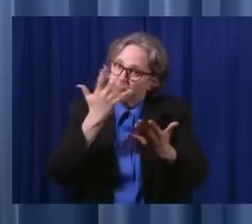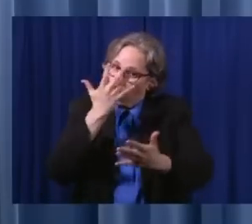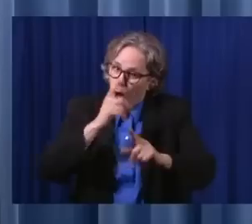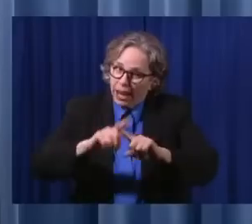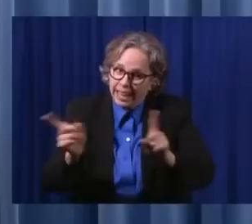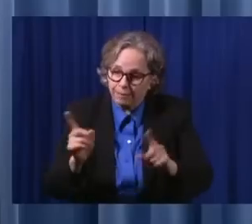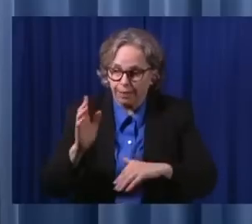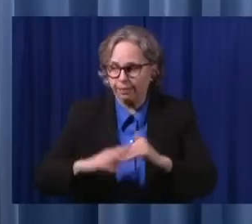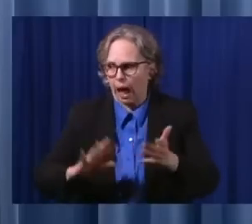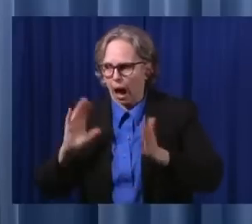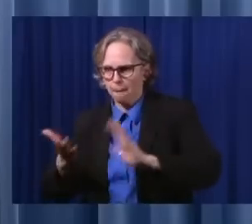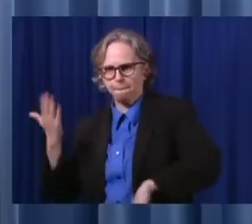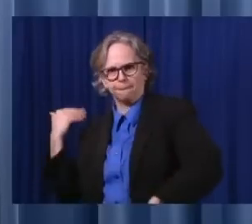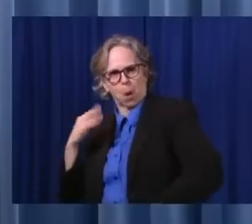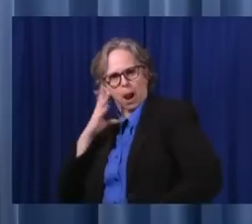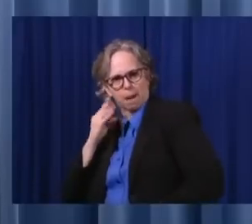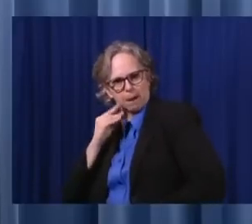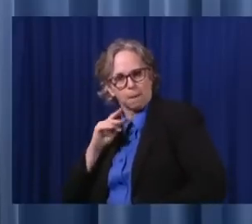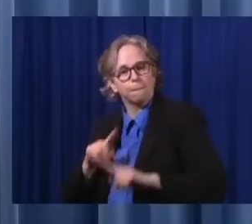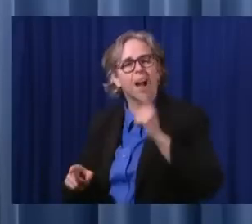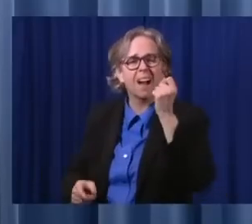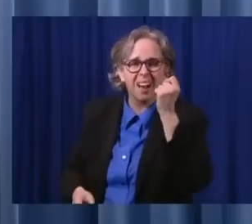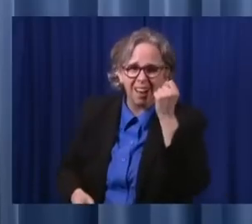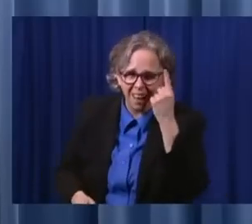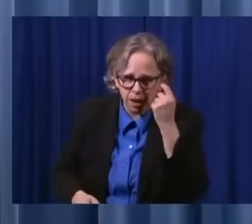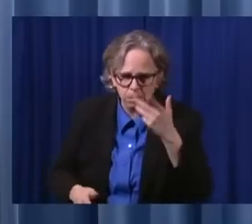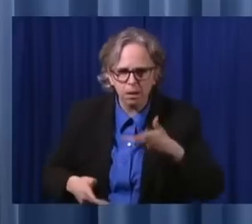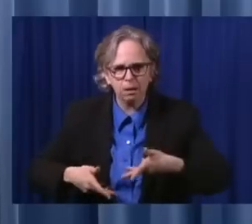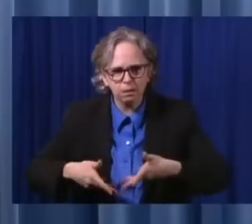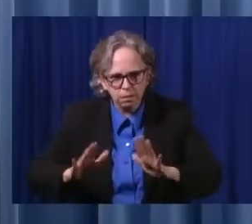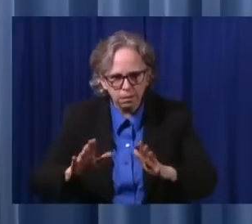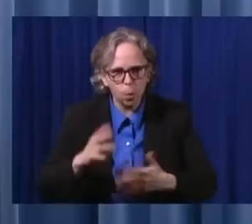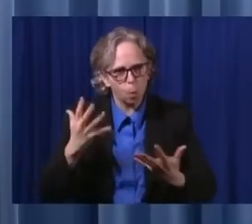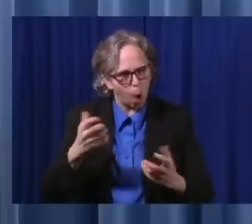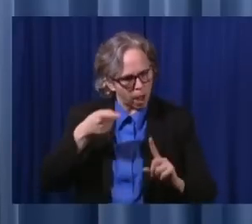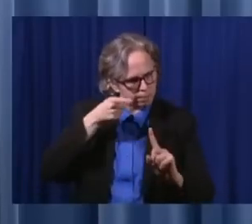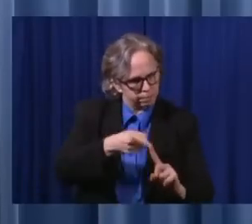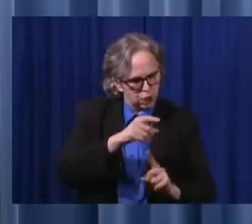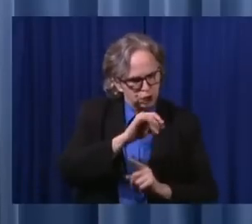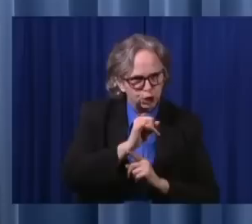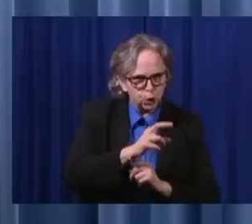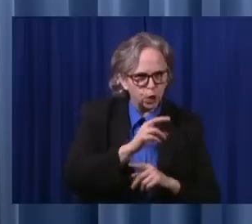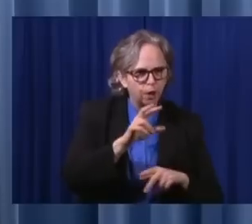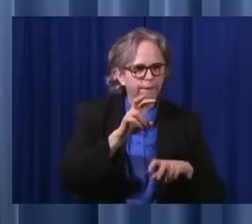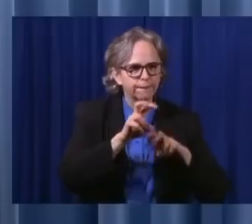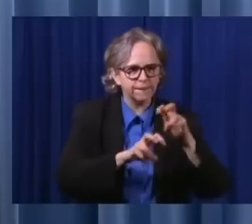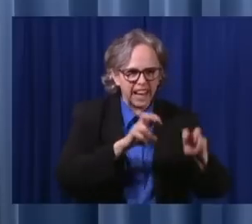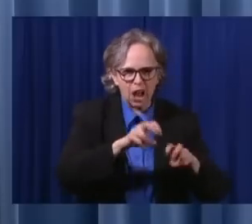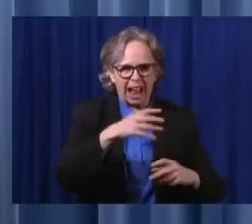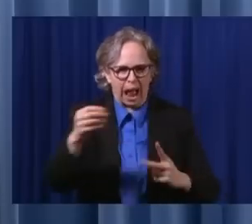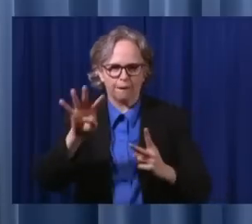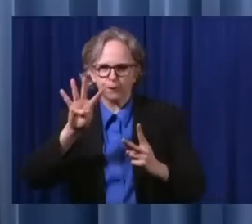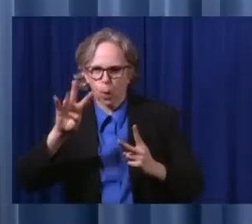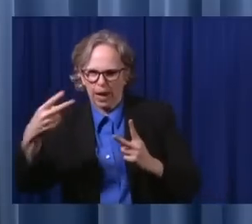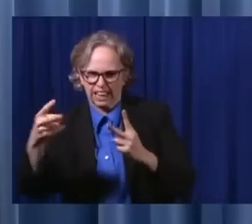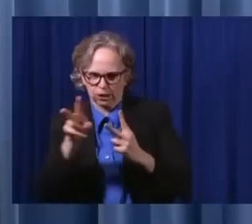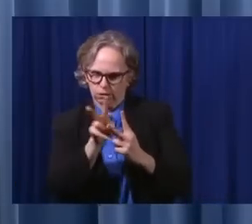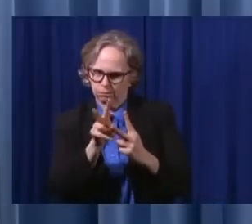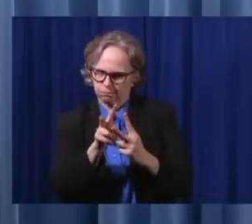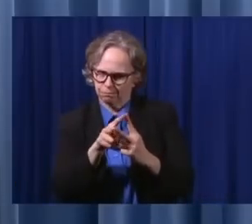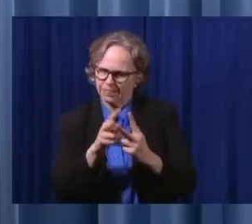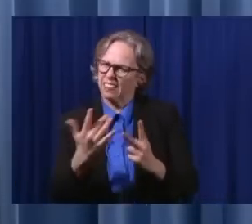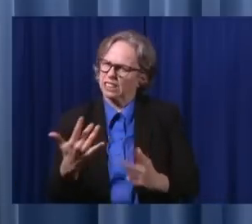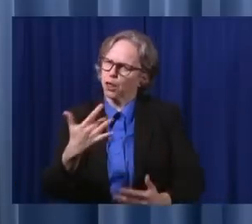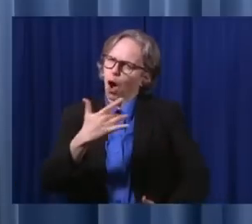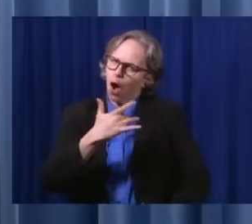to allow 4-H, FFA, and that junior fair, which really is at the heart and soul of the county fairs. And it's